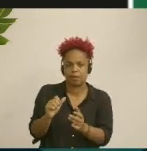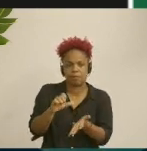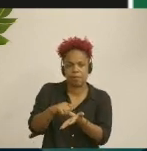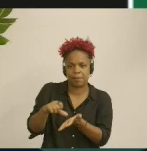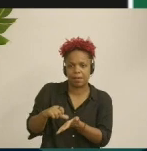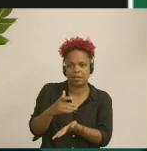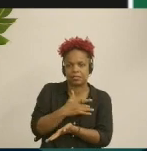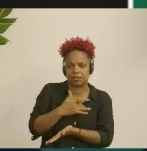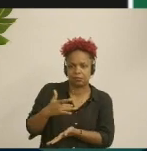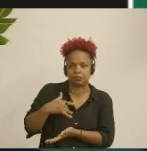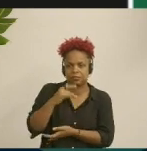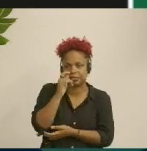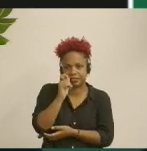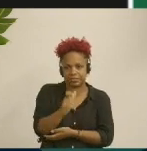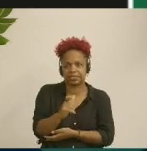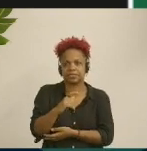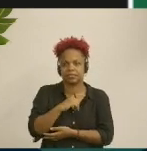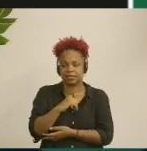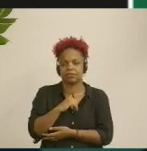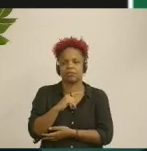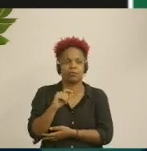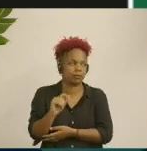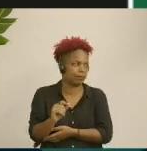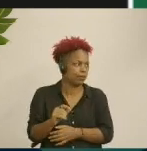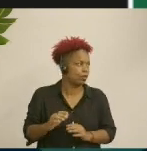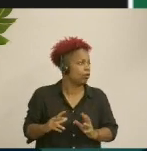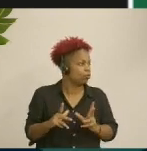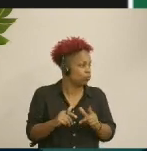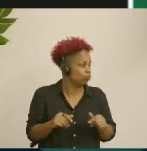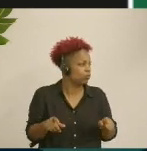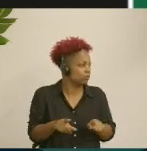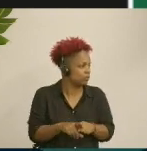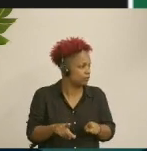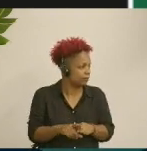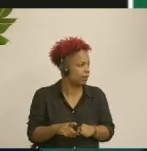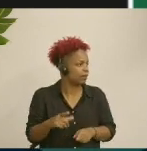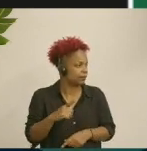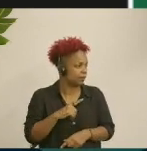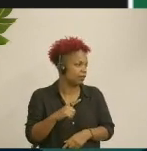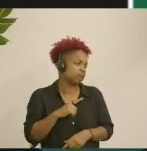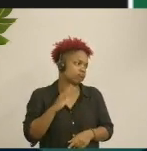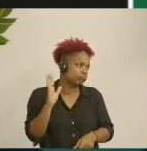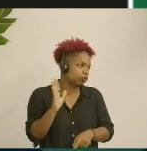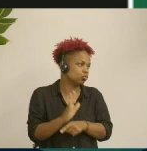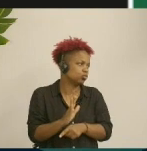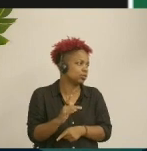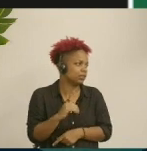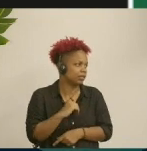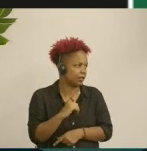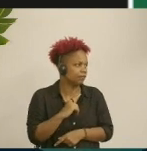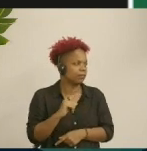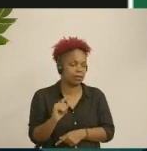also contributes to the success to showcase that it can be done. So congratulations.